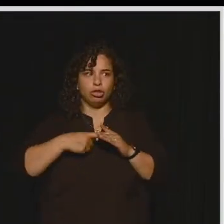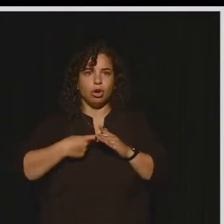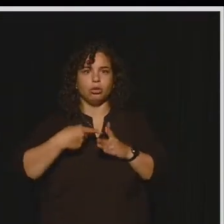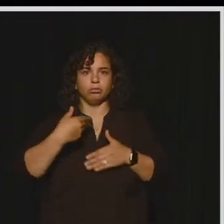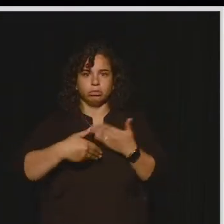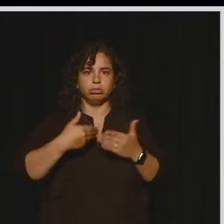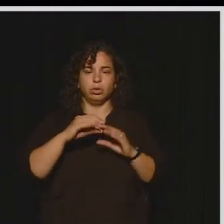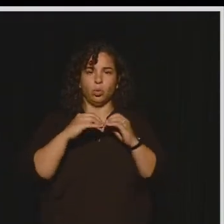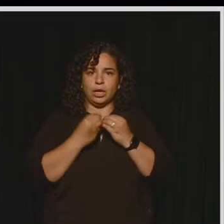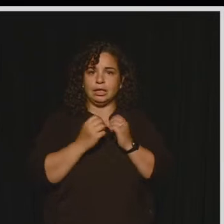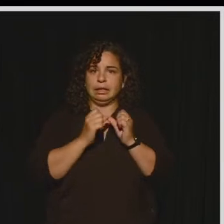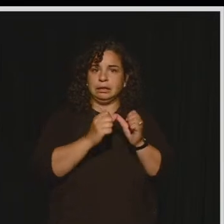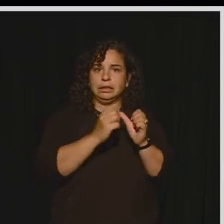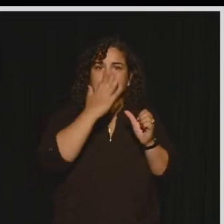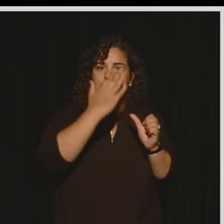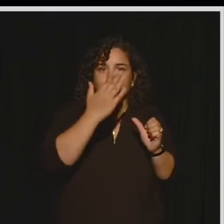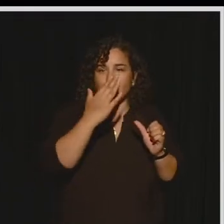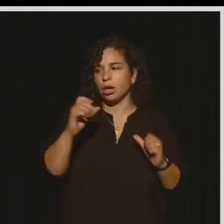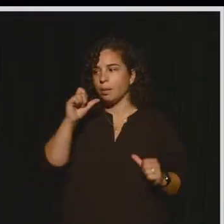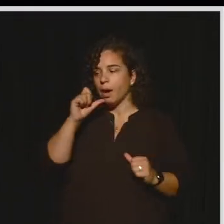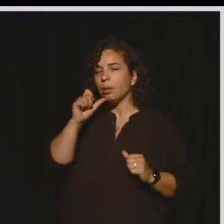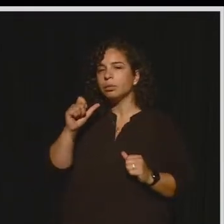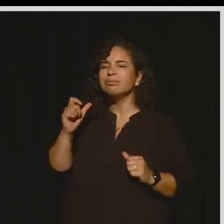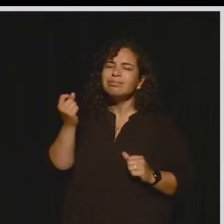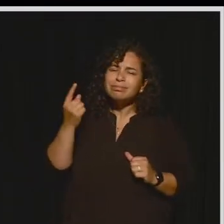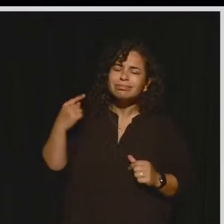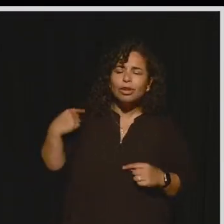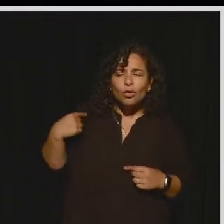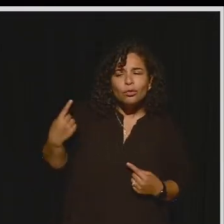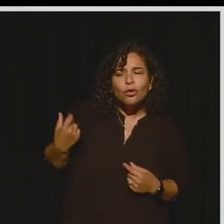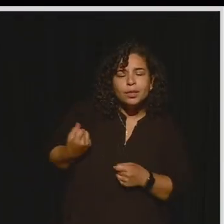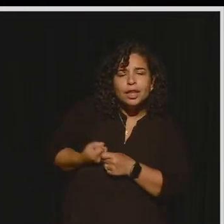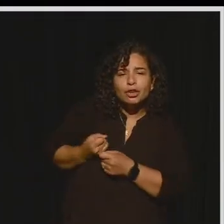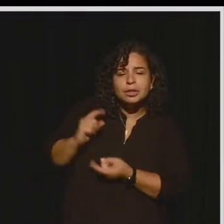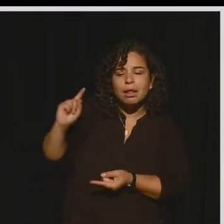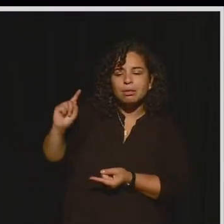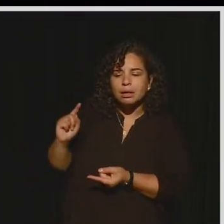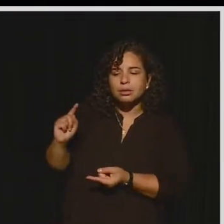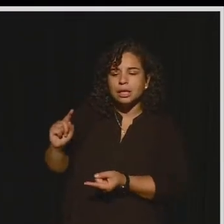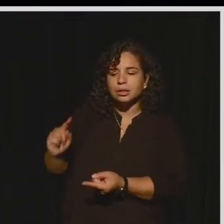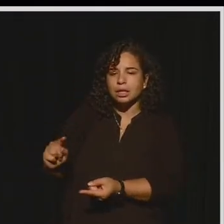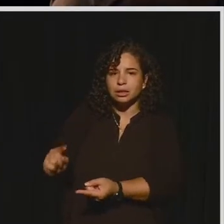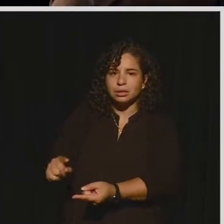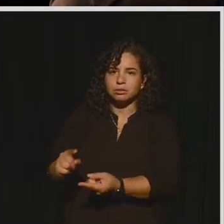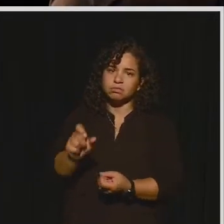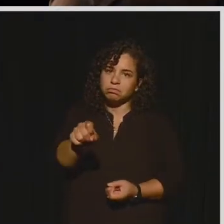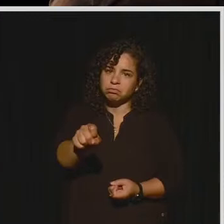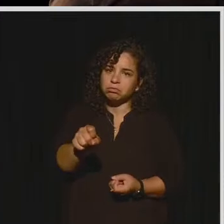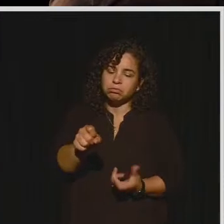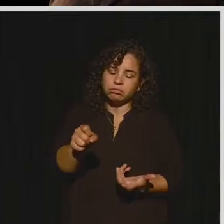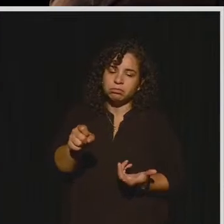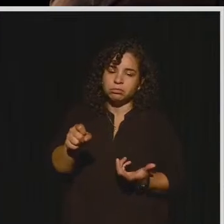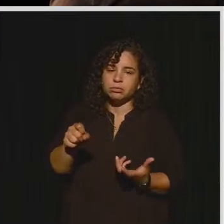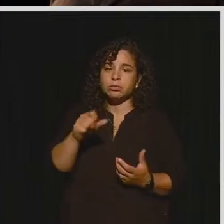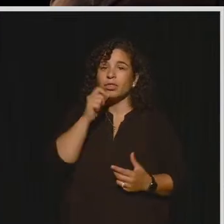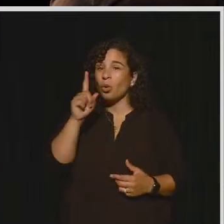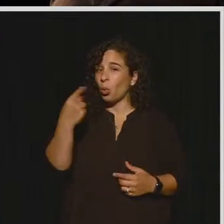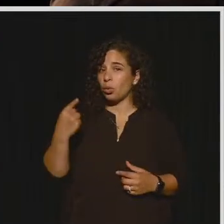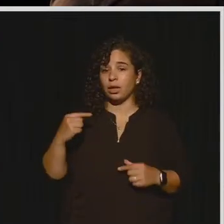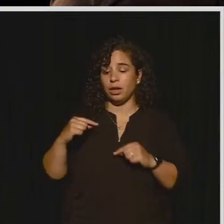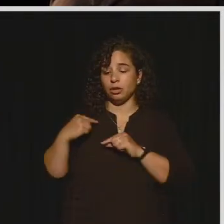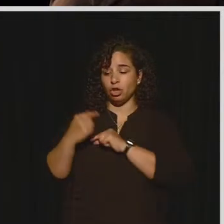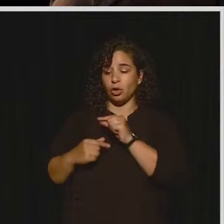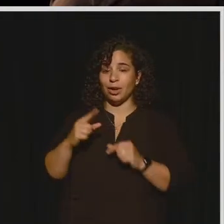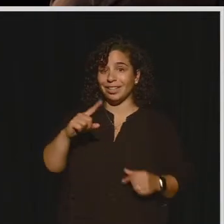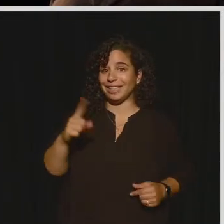has lessened over the years. The reality is that I agree with you. I don't think it's just the Gen Z folks. I think it's also some folks that are